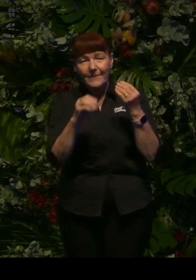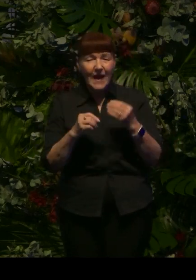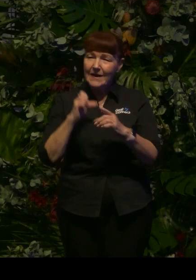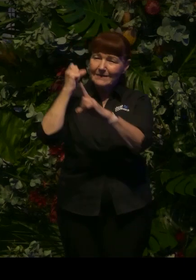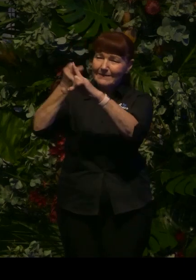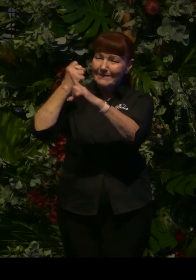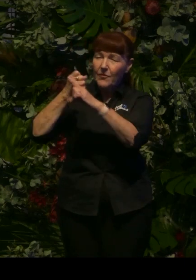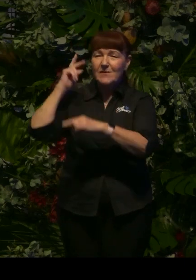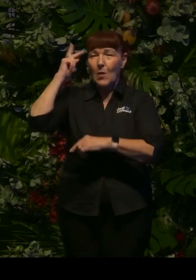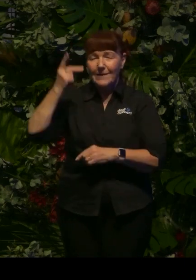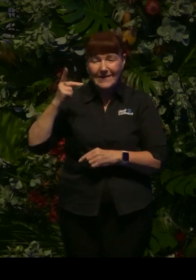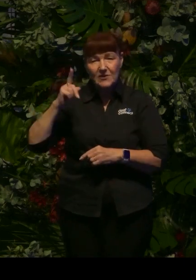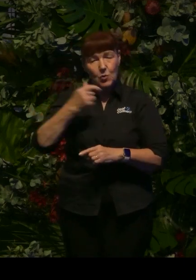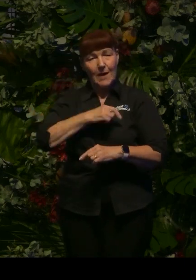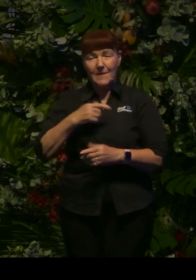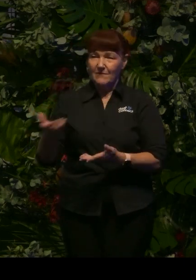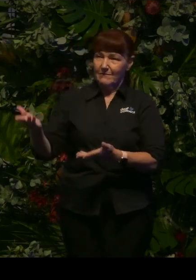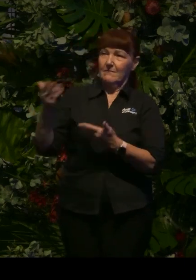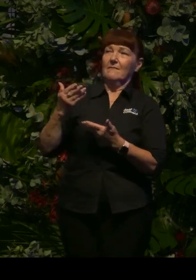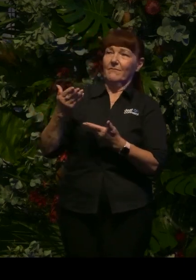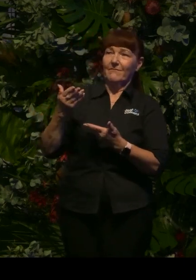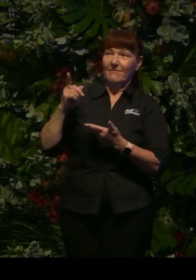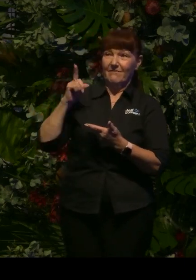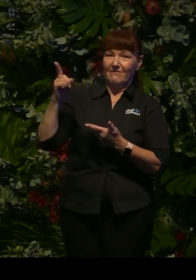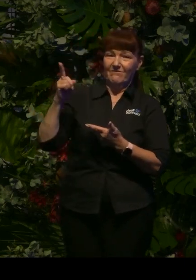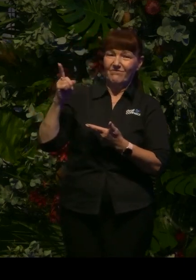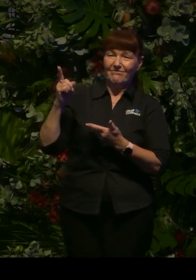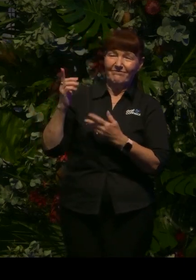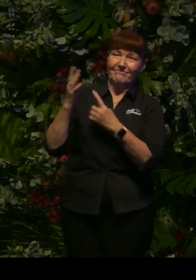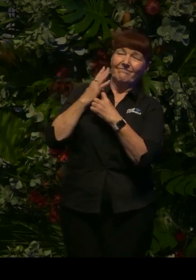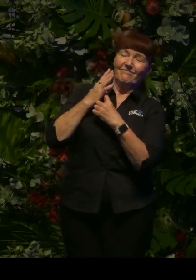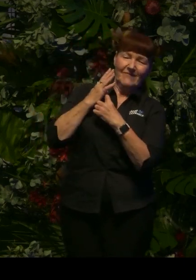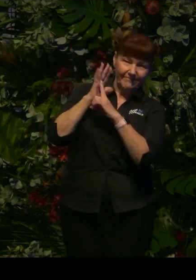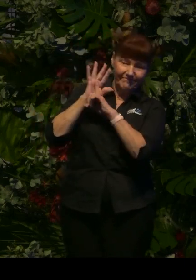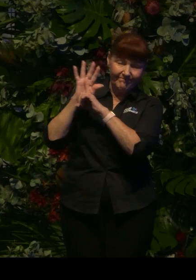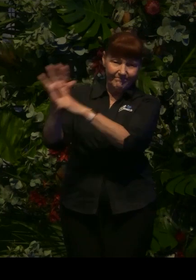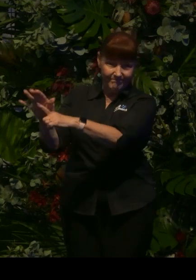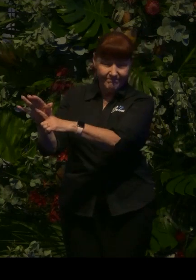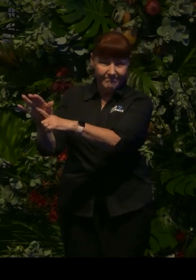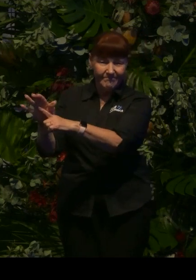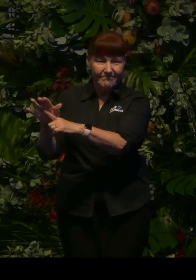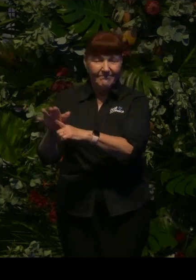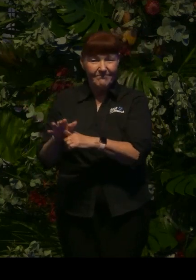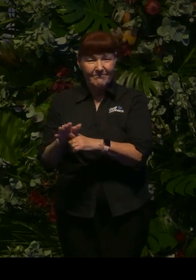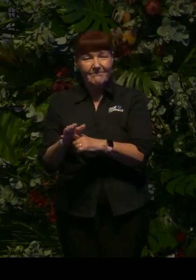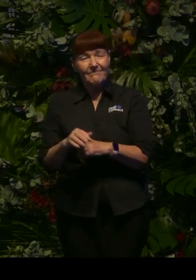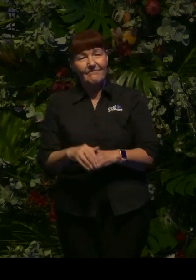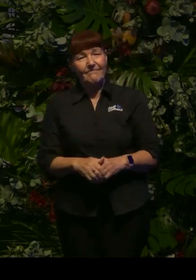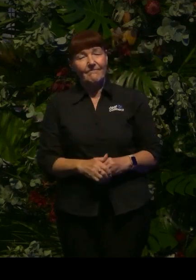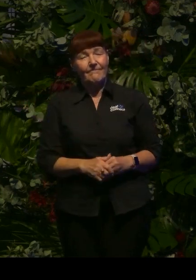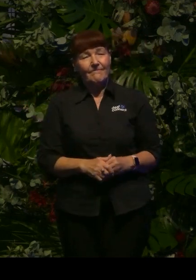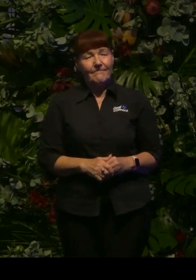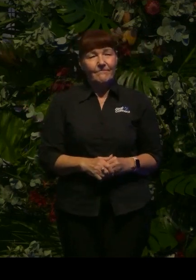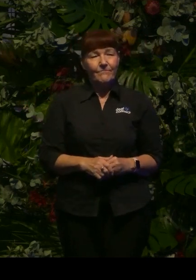politicians who were committed to dividing us, politicizing our classrooms, banning books, and pushing agendas filled with hate and fear.